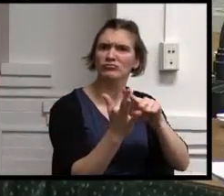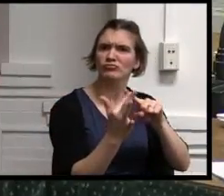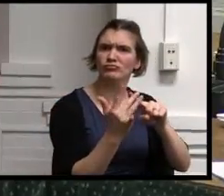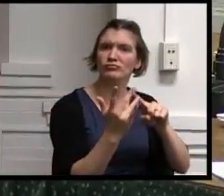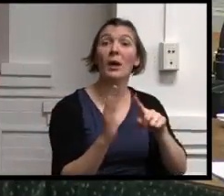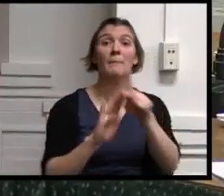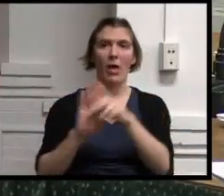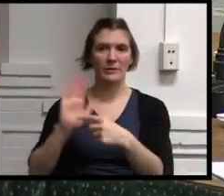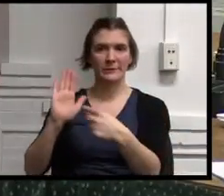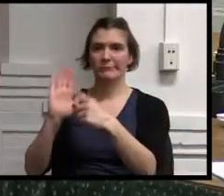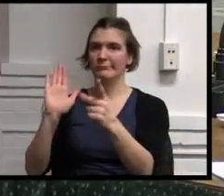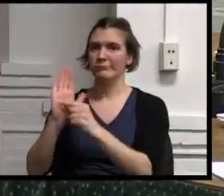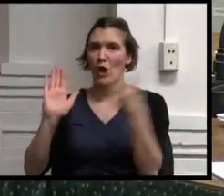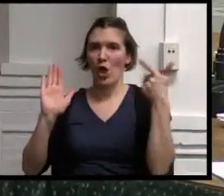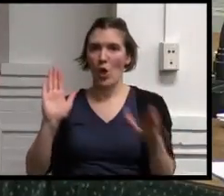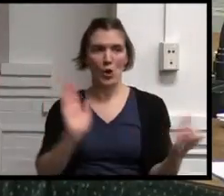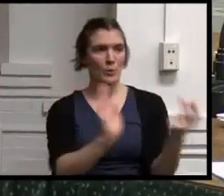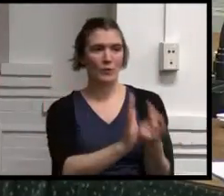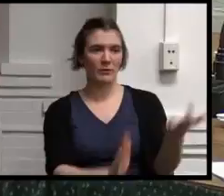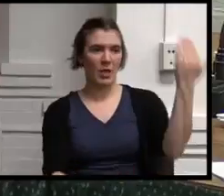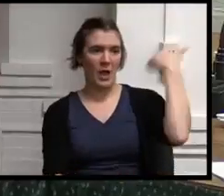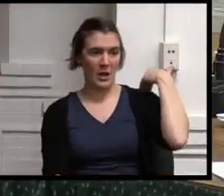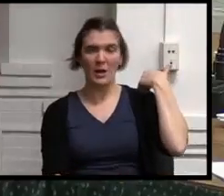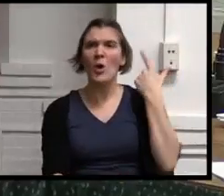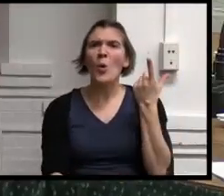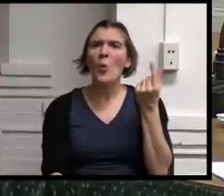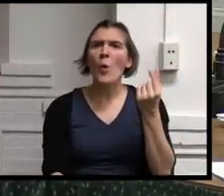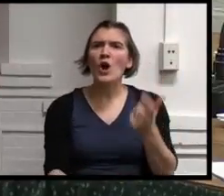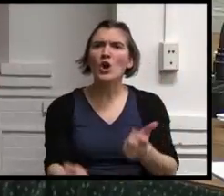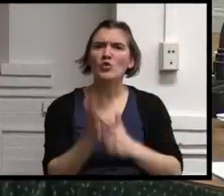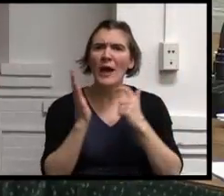forth in the policy that's been approved by the Select Board. It consists of